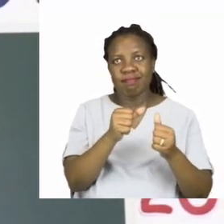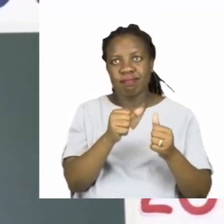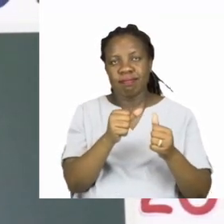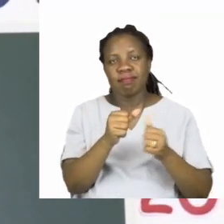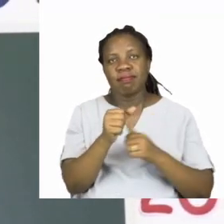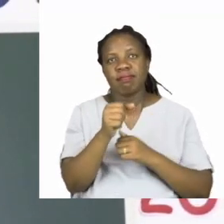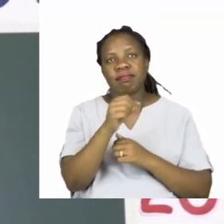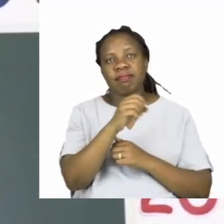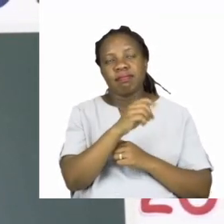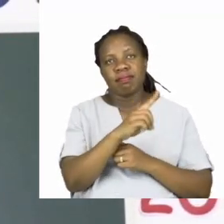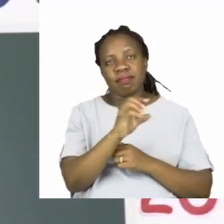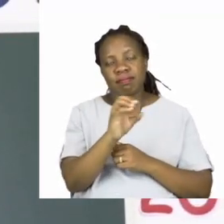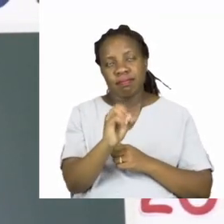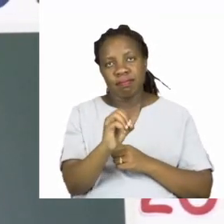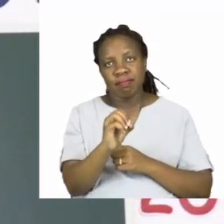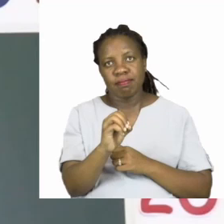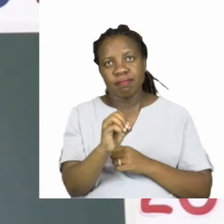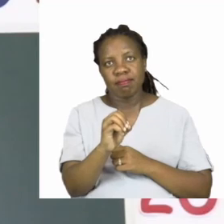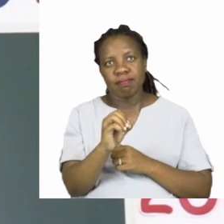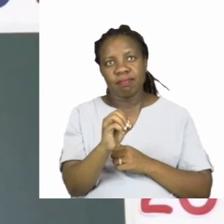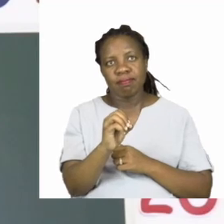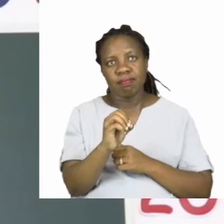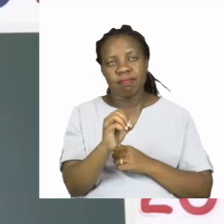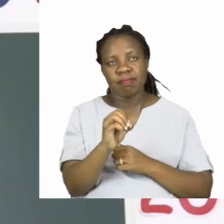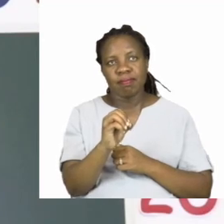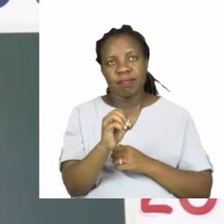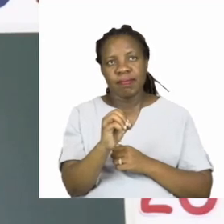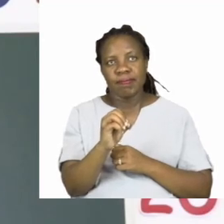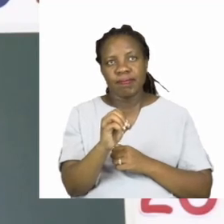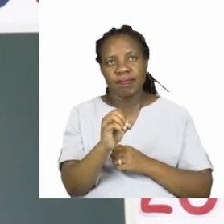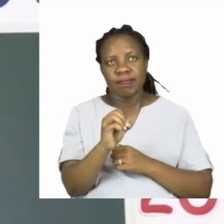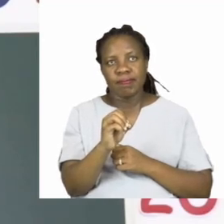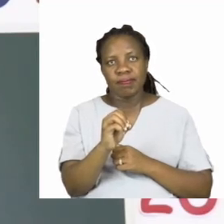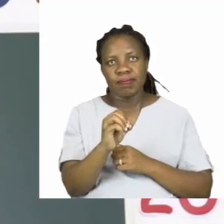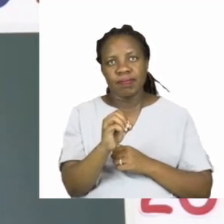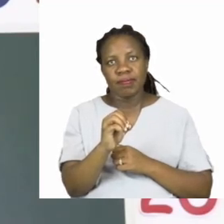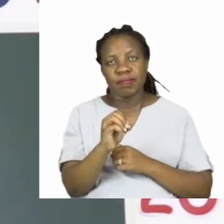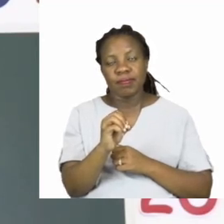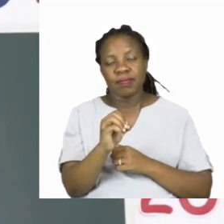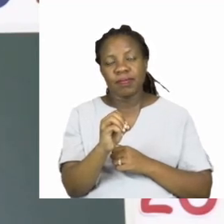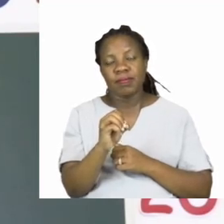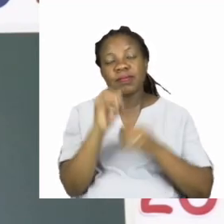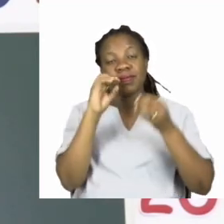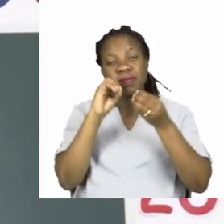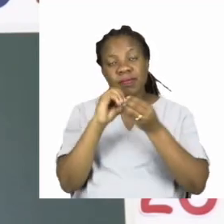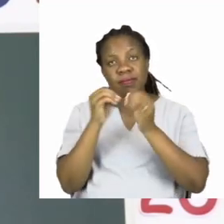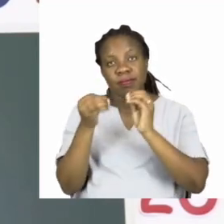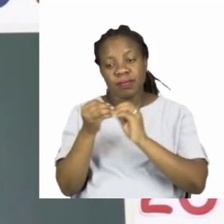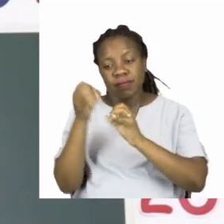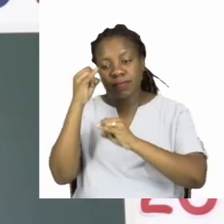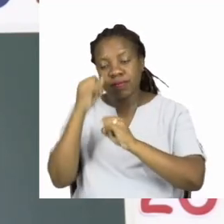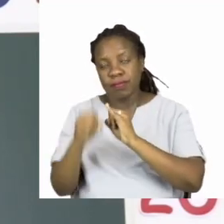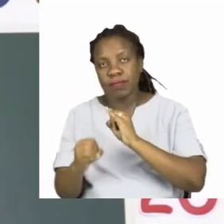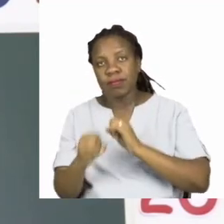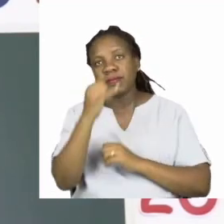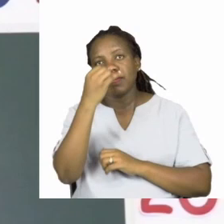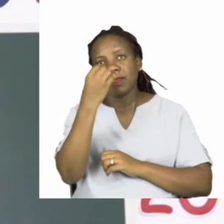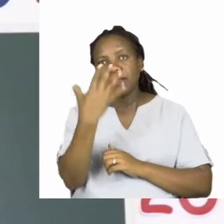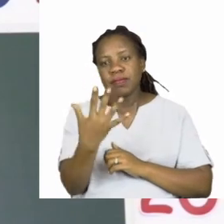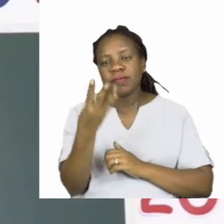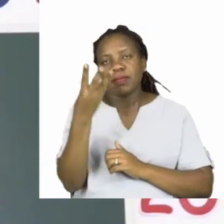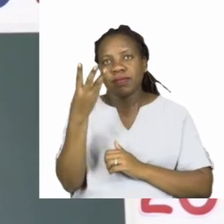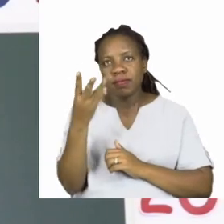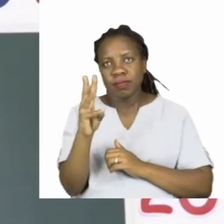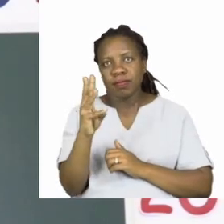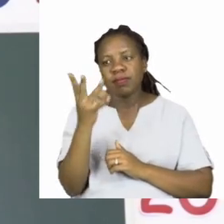tens. That is down. But if the number ends with 5, 6, 7,